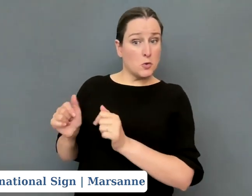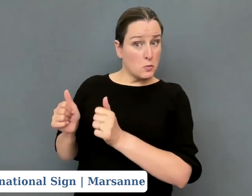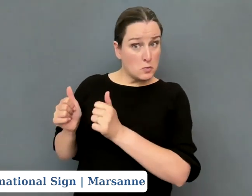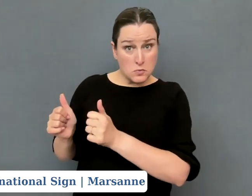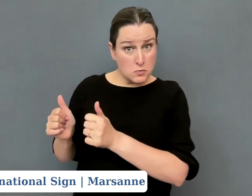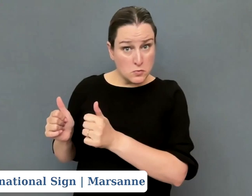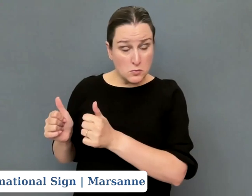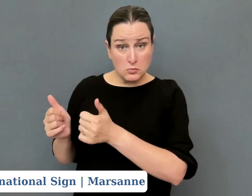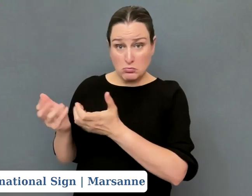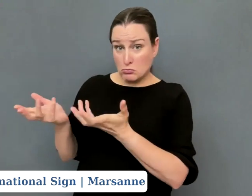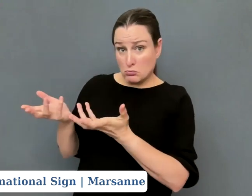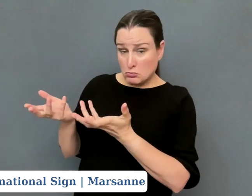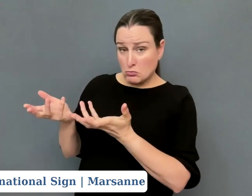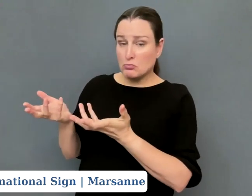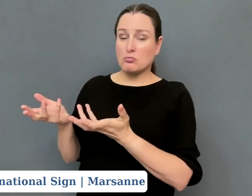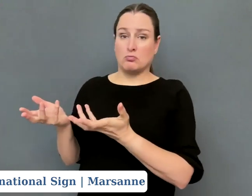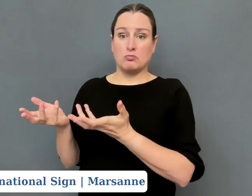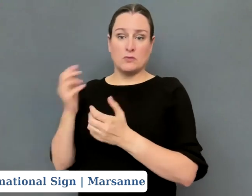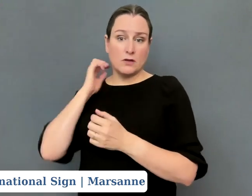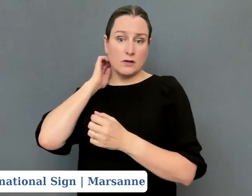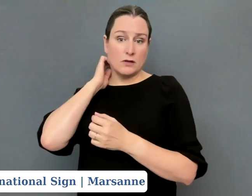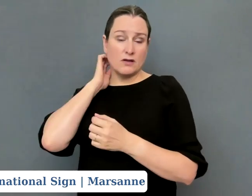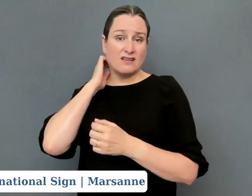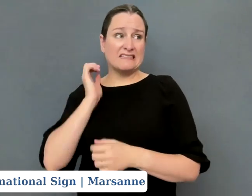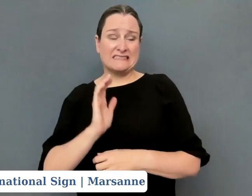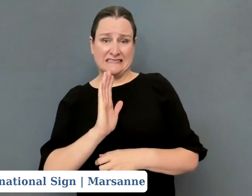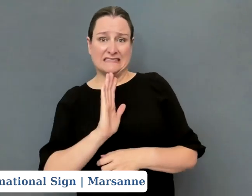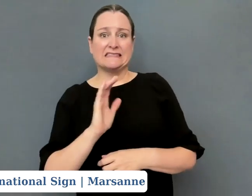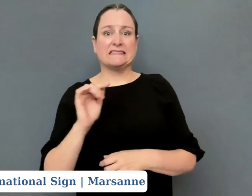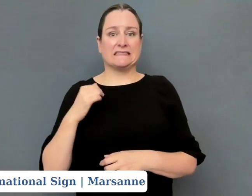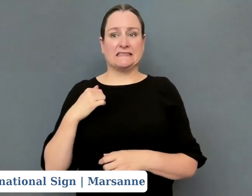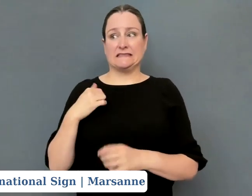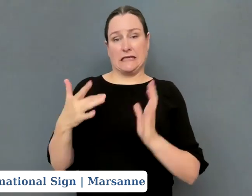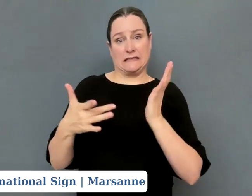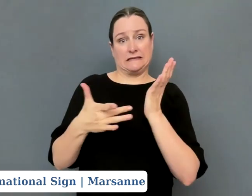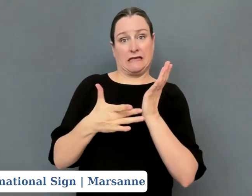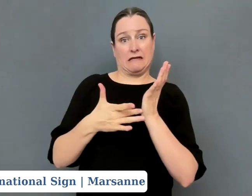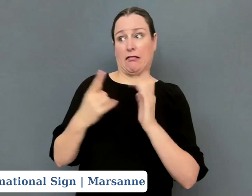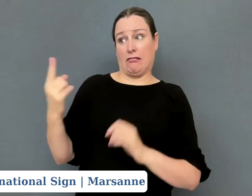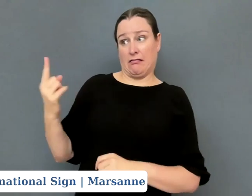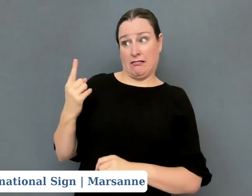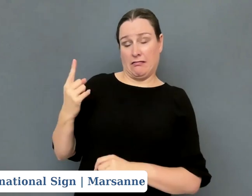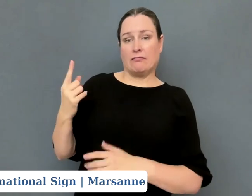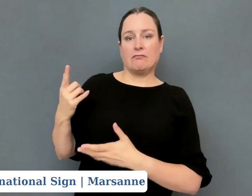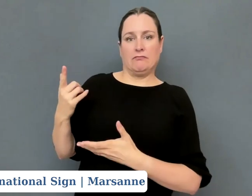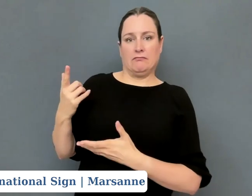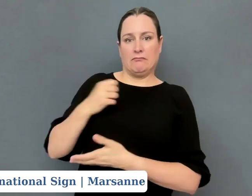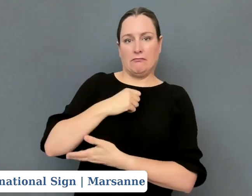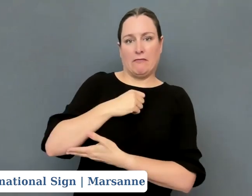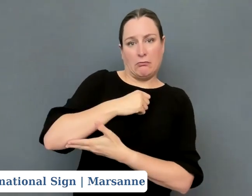is I'm having the technical guidance. Okay.